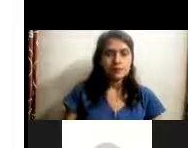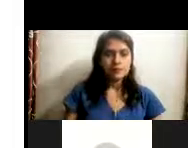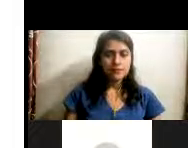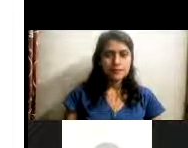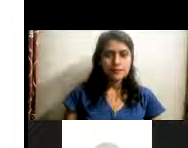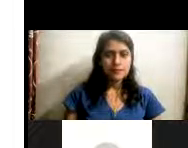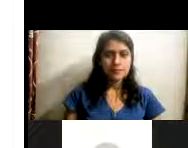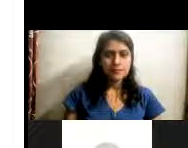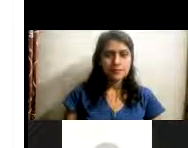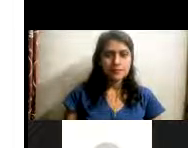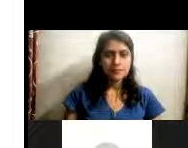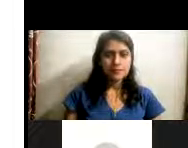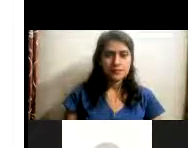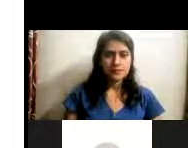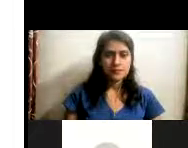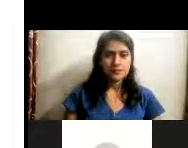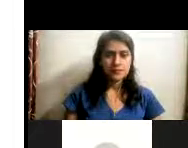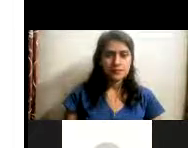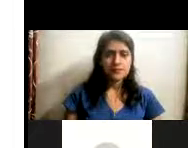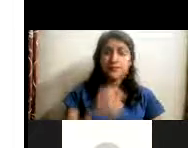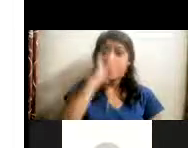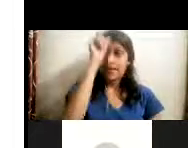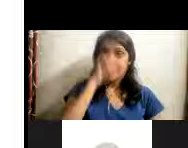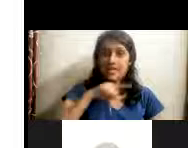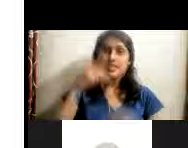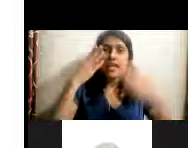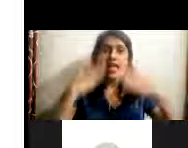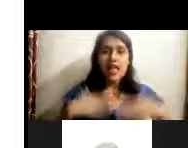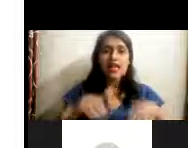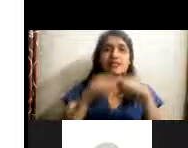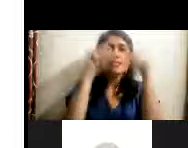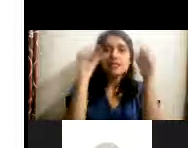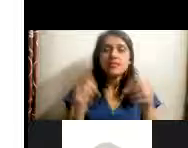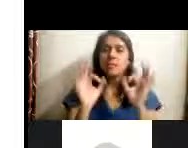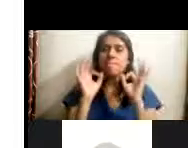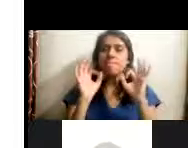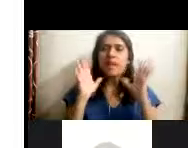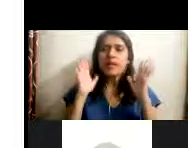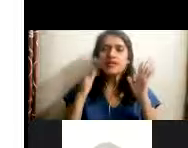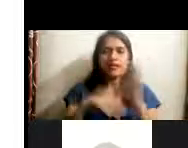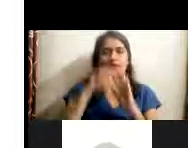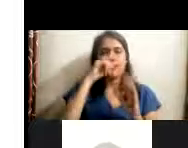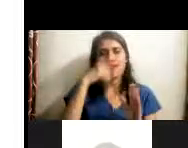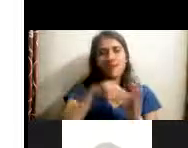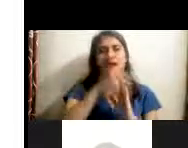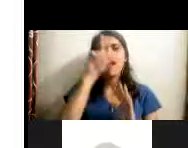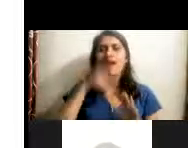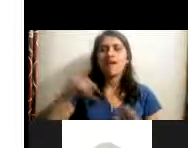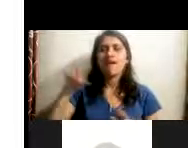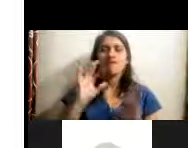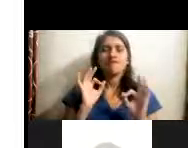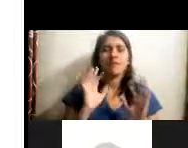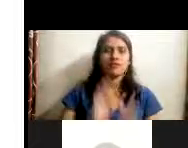Okay. So India's health system is one of the best health systems in the country.